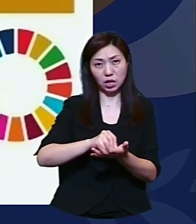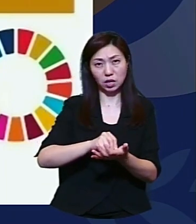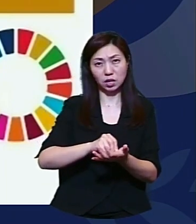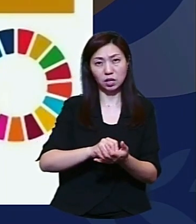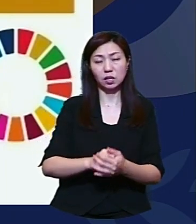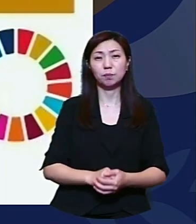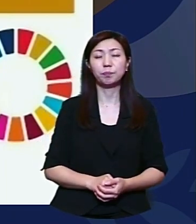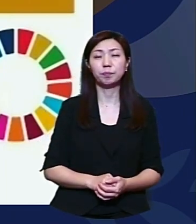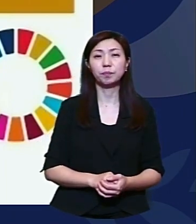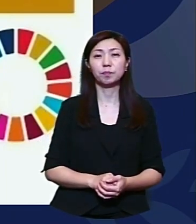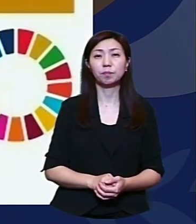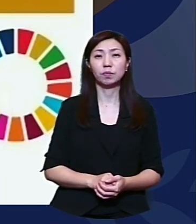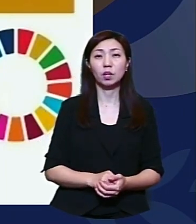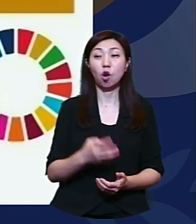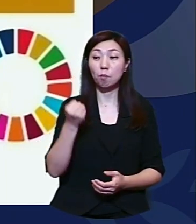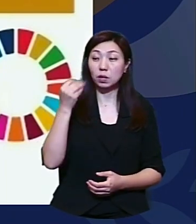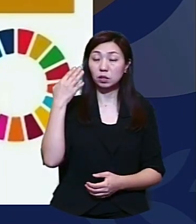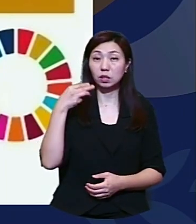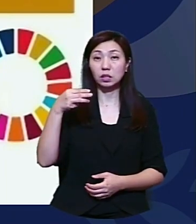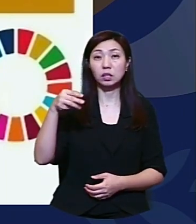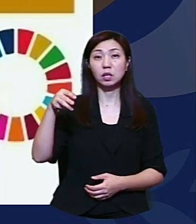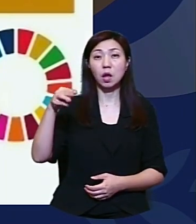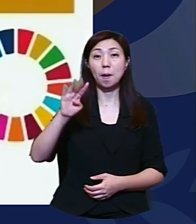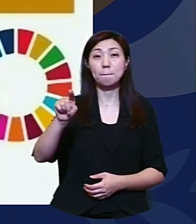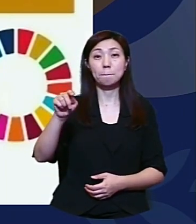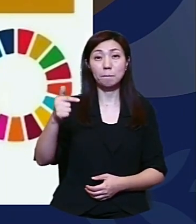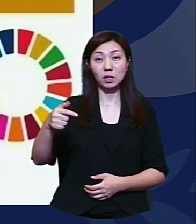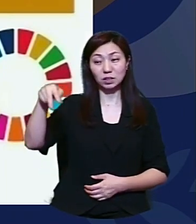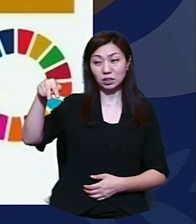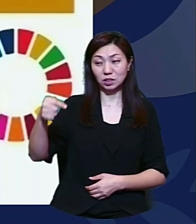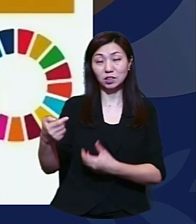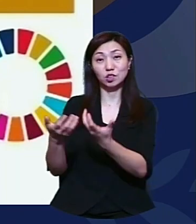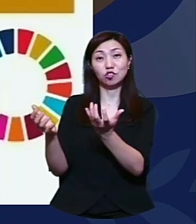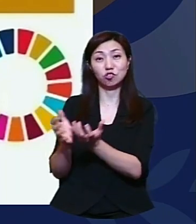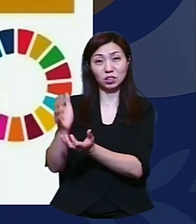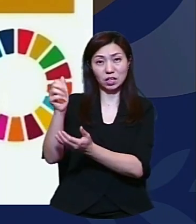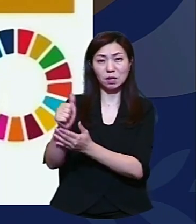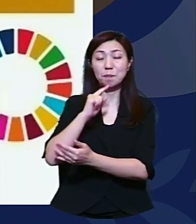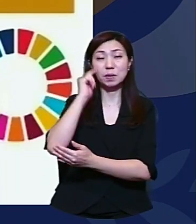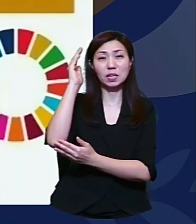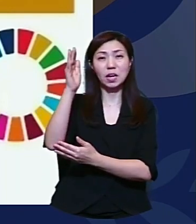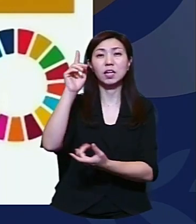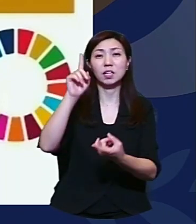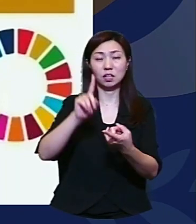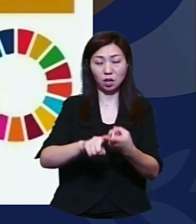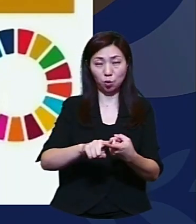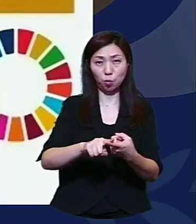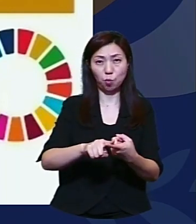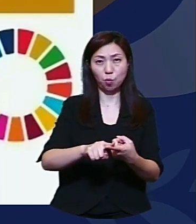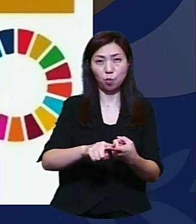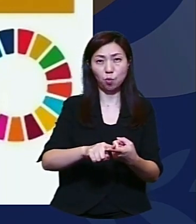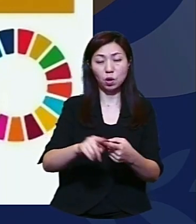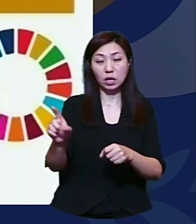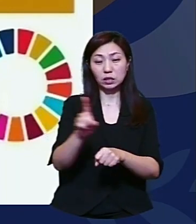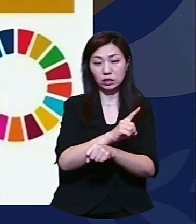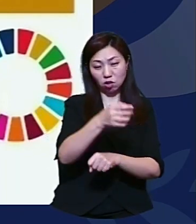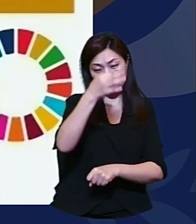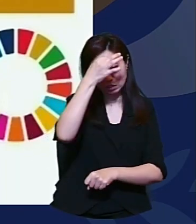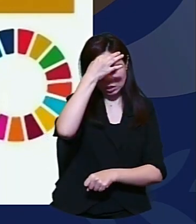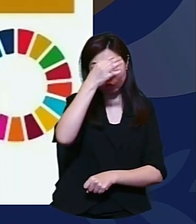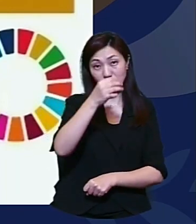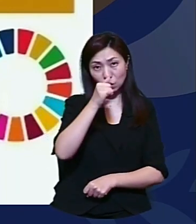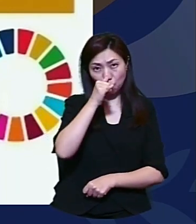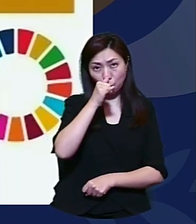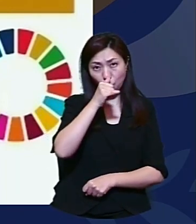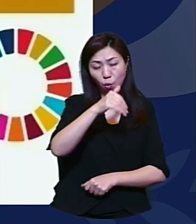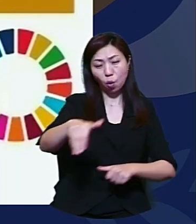about. And women and girls are less likely to have those digital skills that even if they had the device, they had the connectivity, they